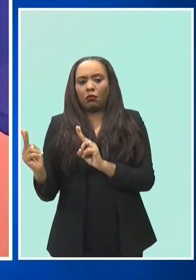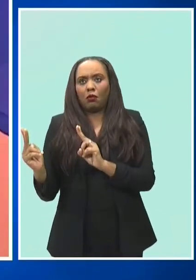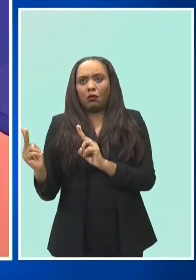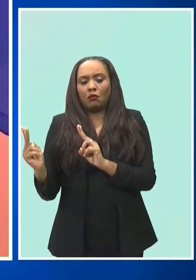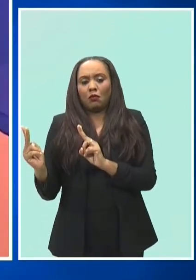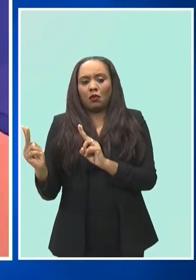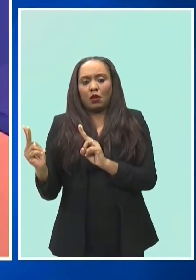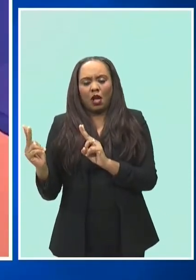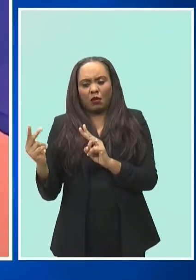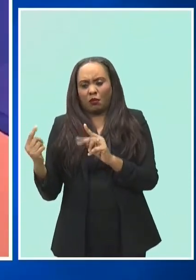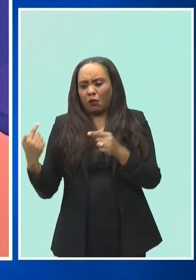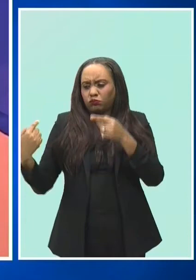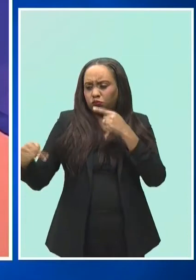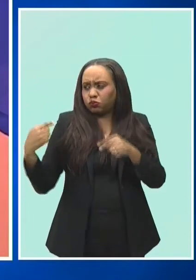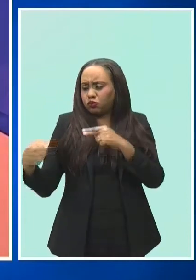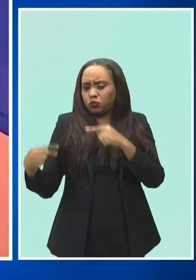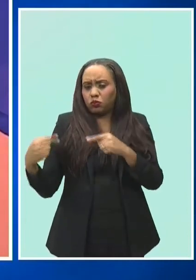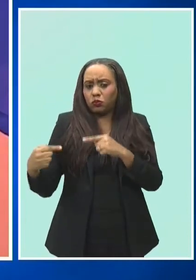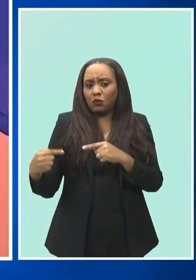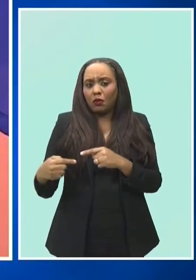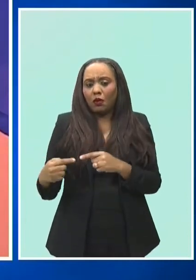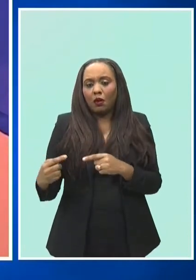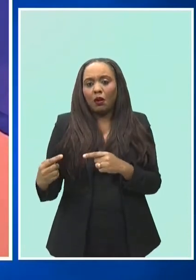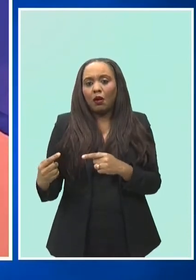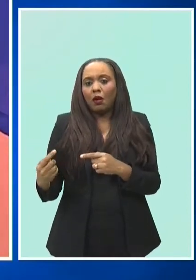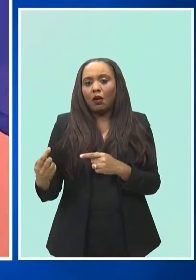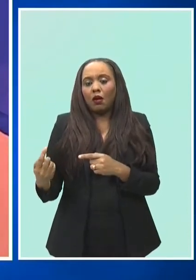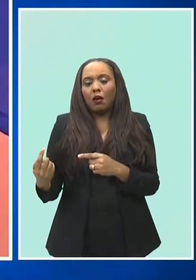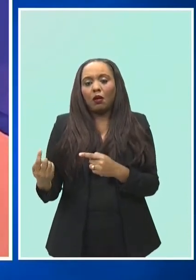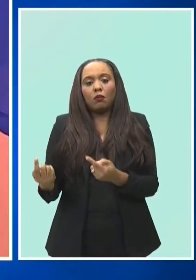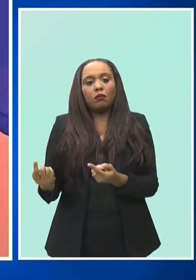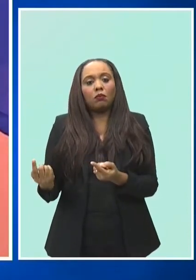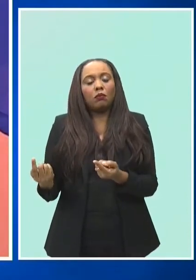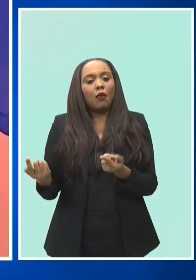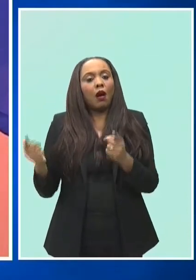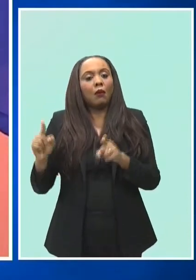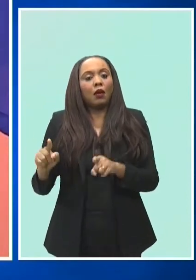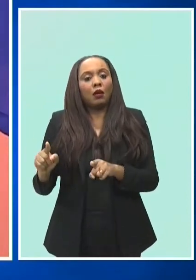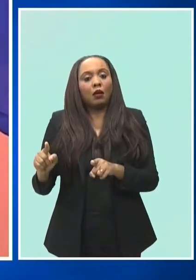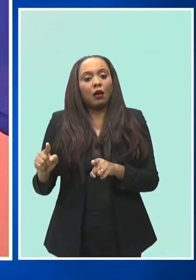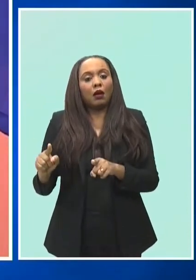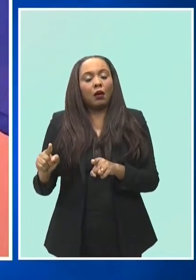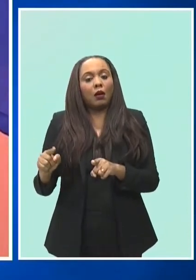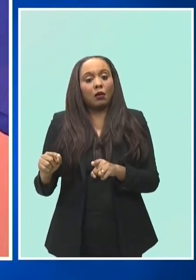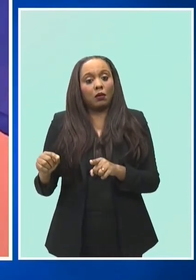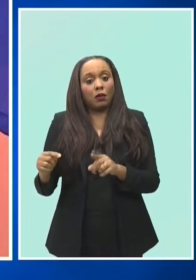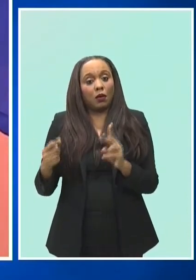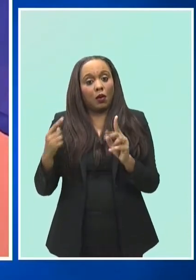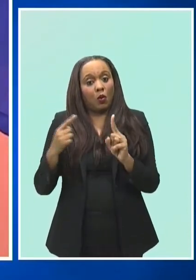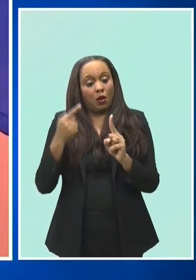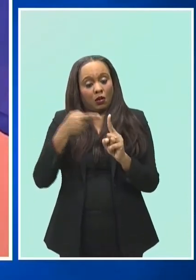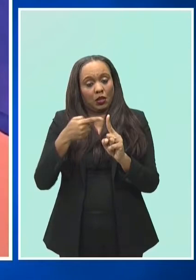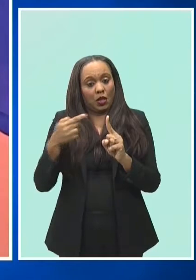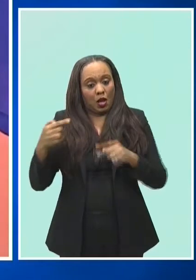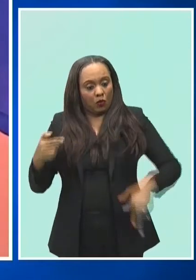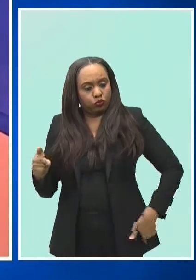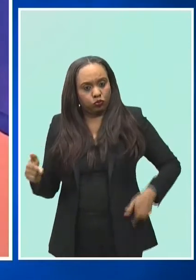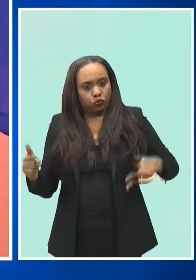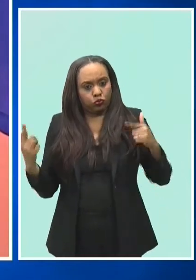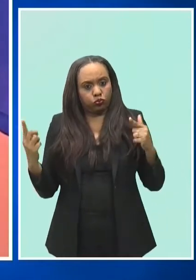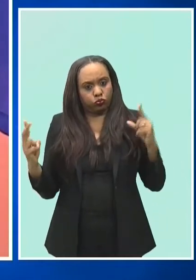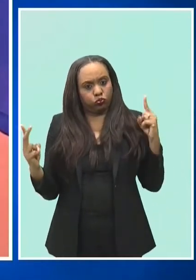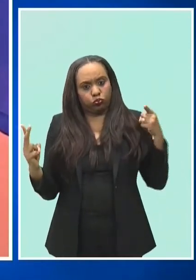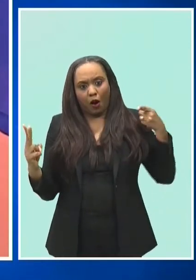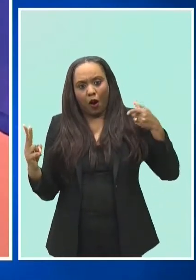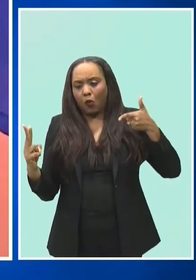where an argument ensued, and as a result, one of those persons pulled out a firearm and fired